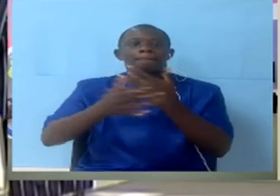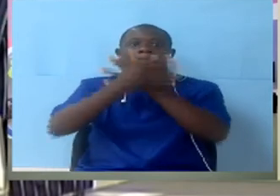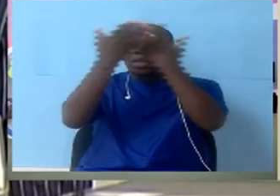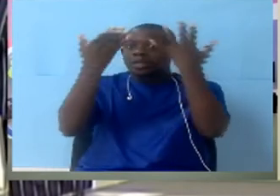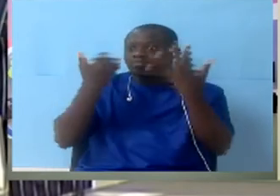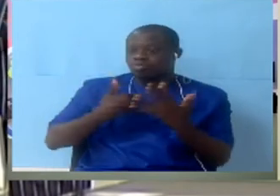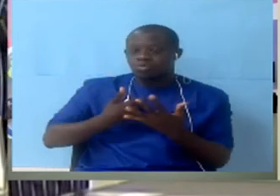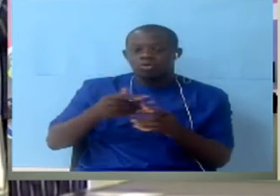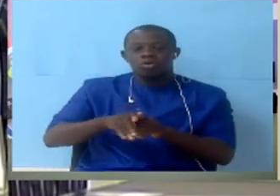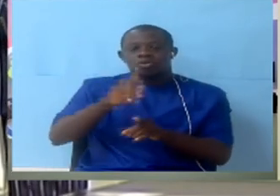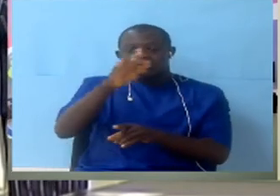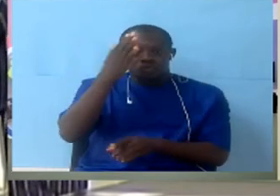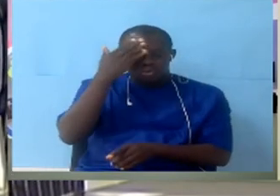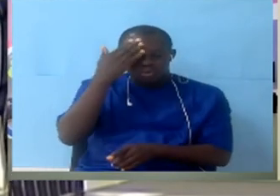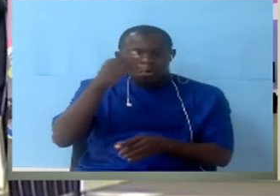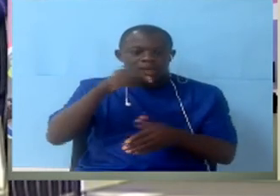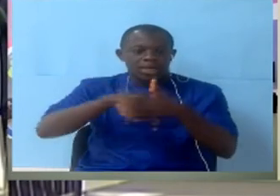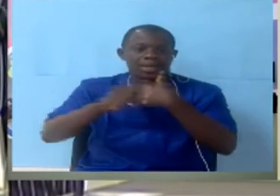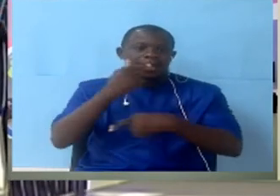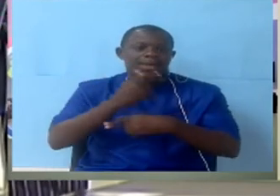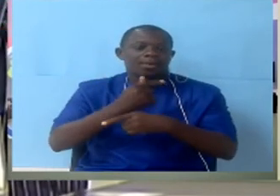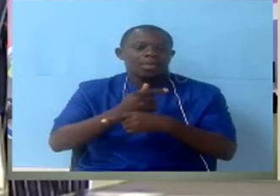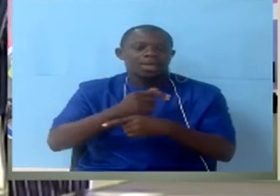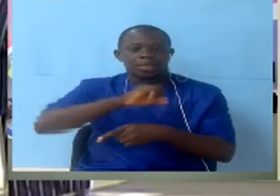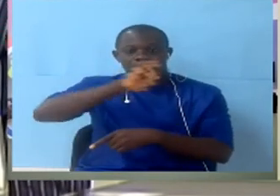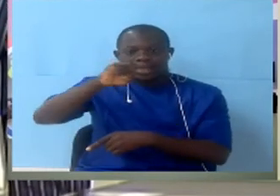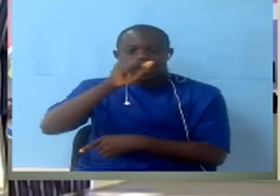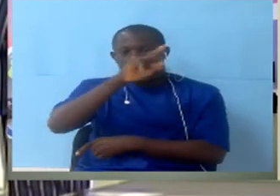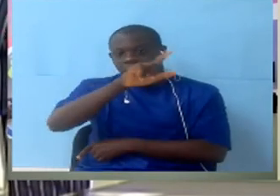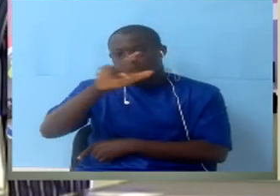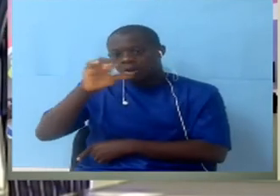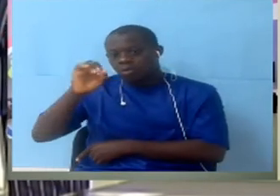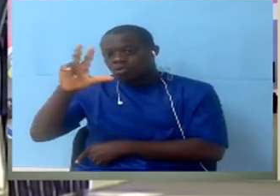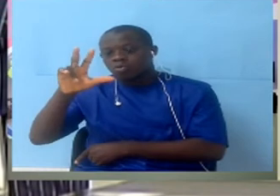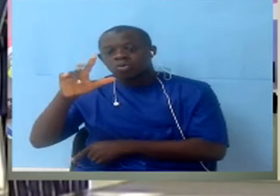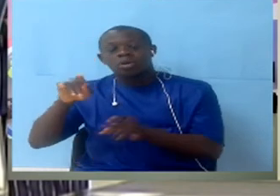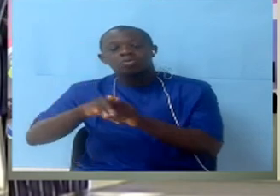people in this country. Why did